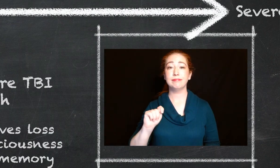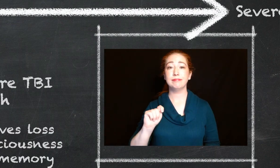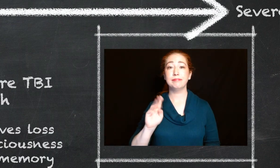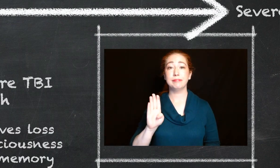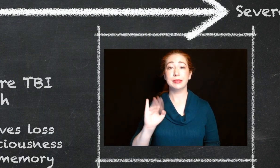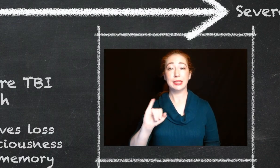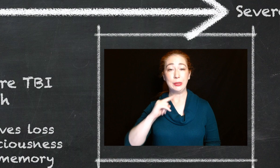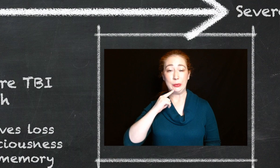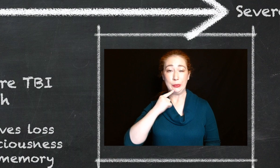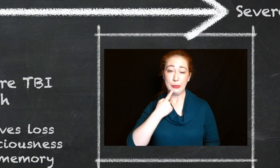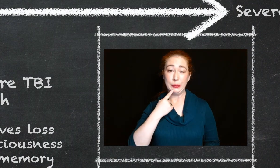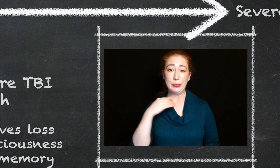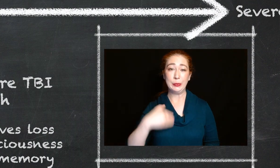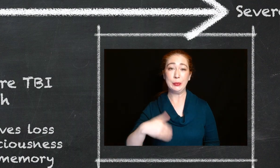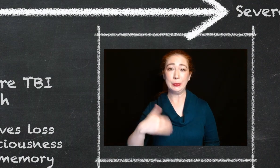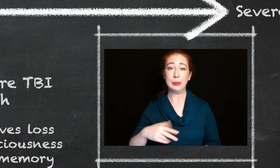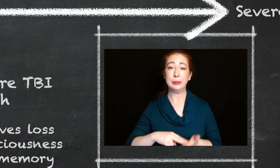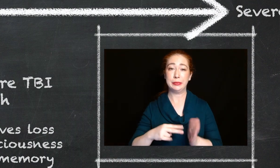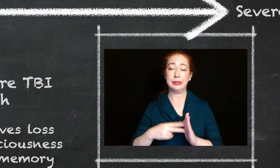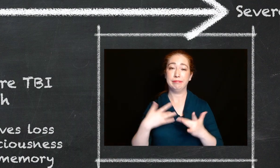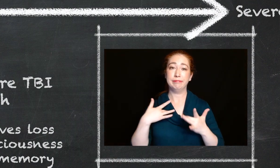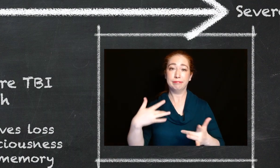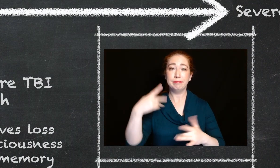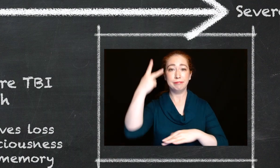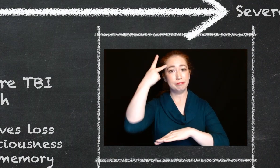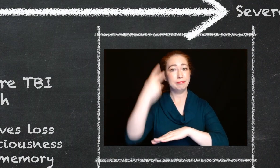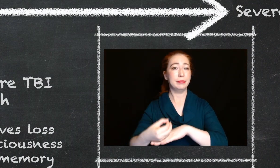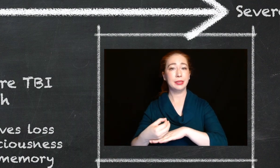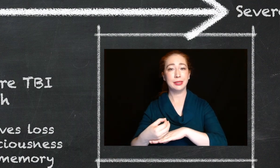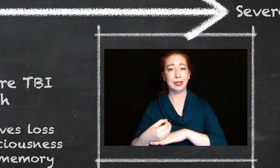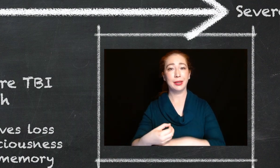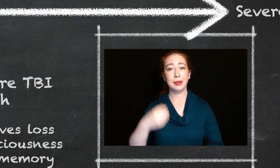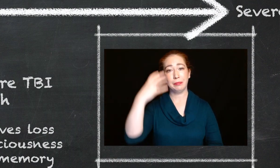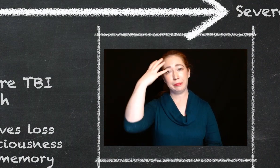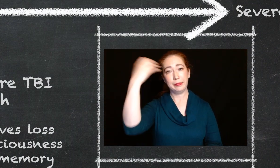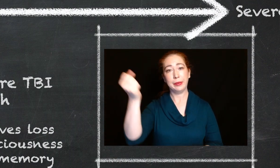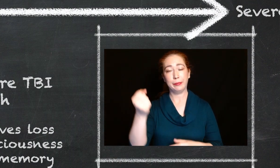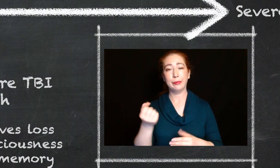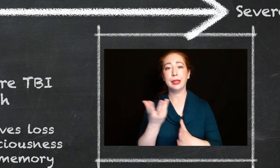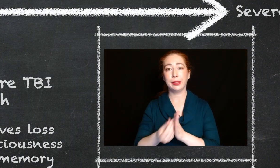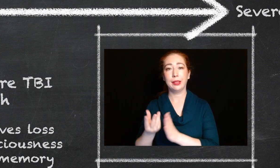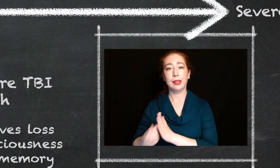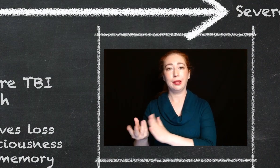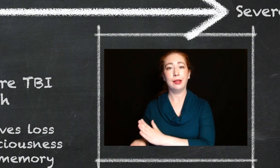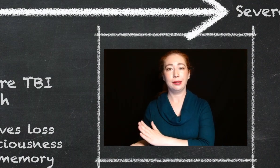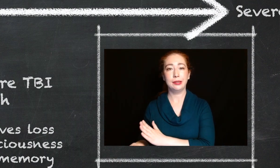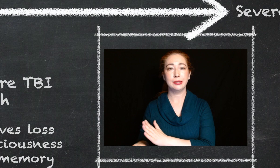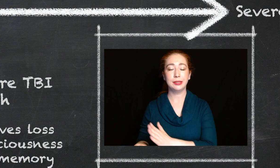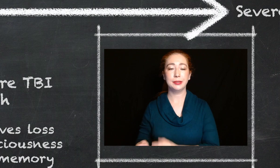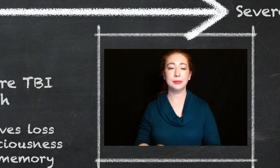Severe TBIs involve loss of consciousness and memory loss.